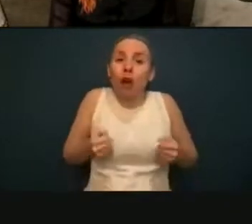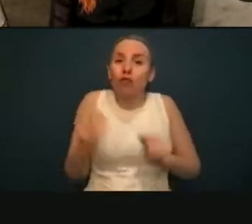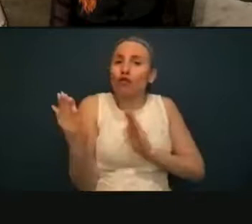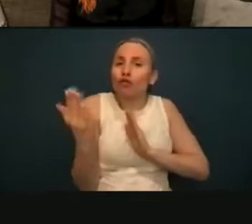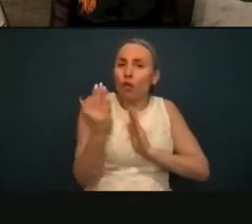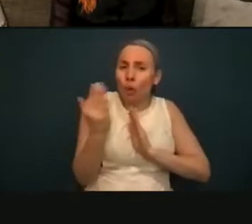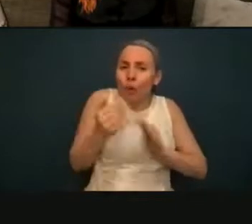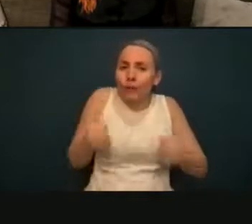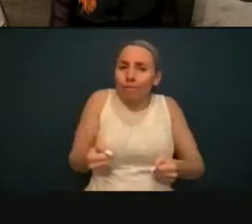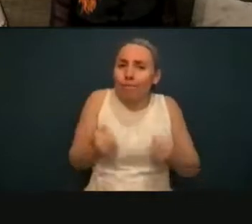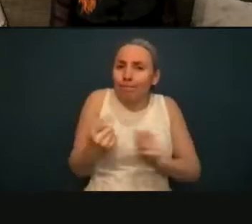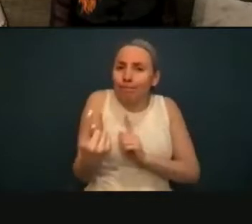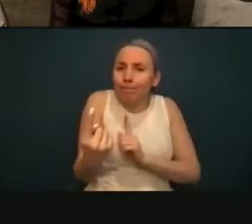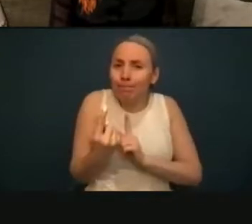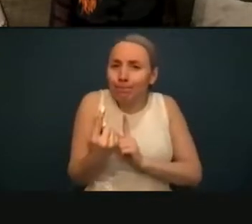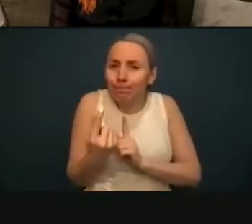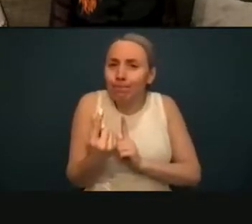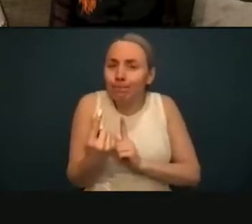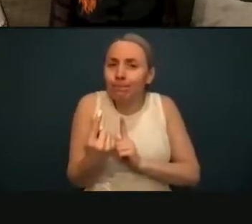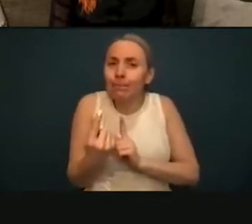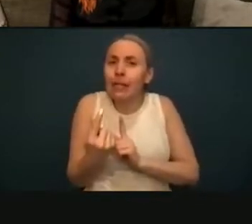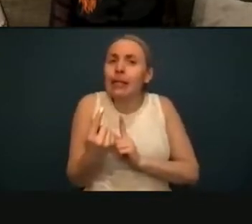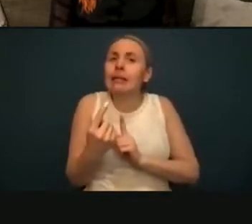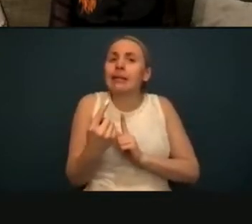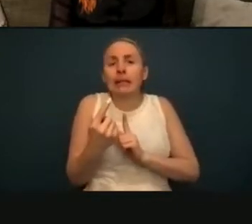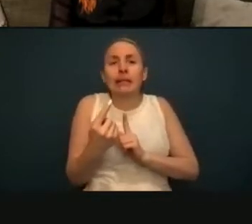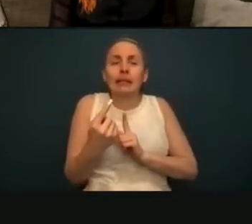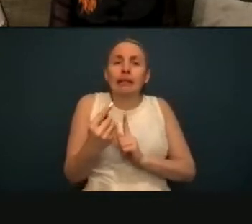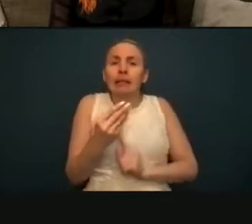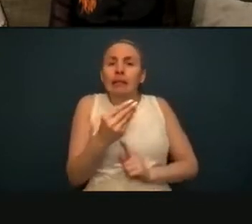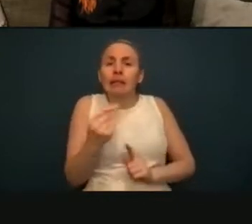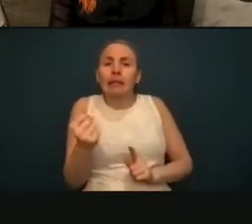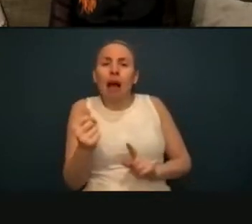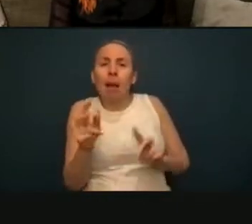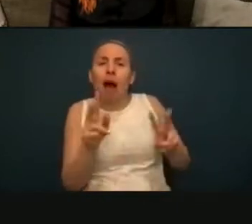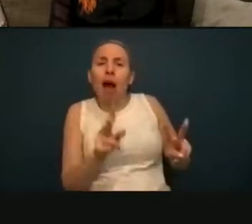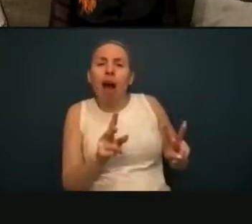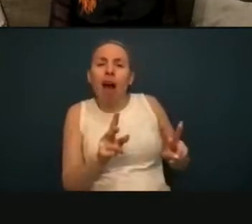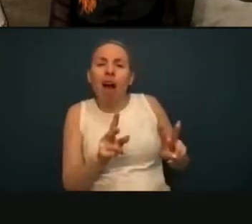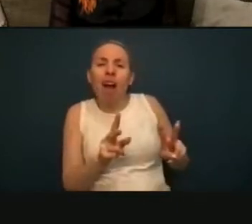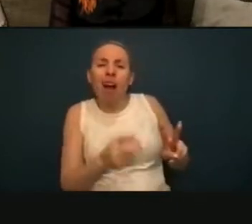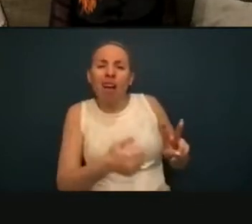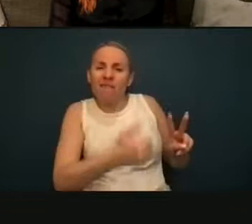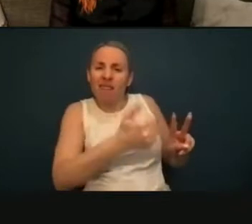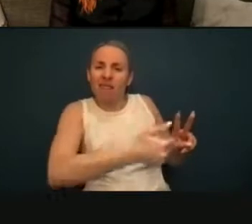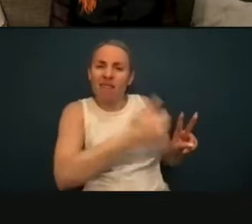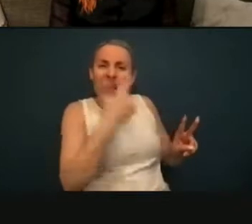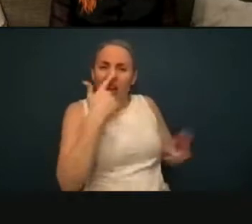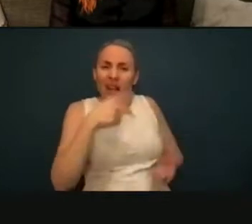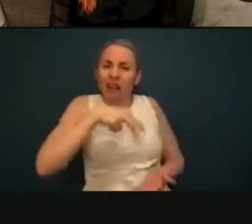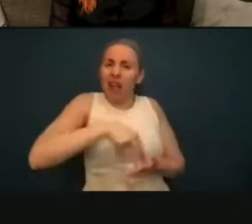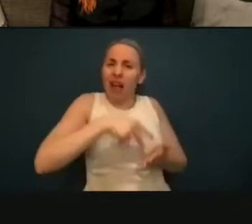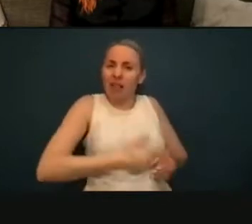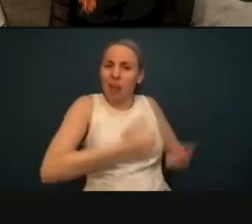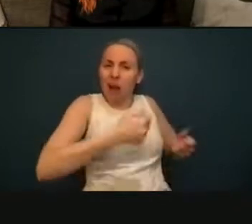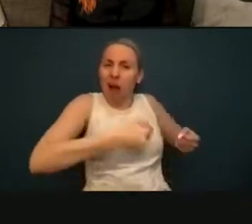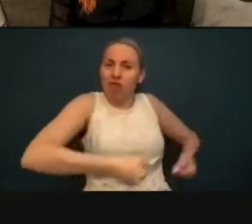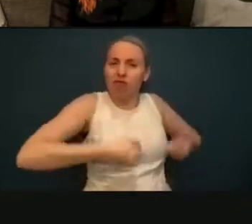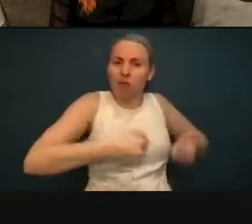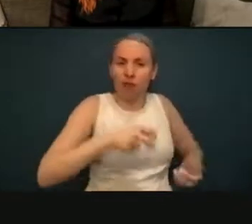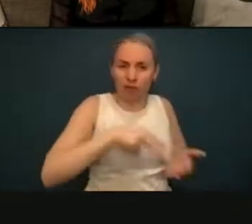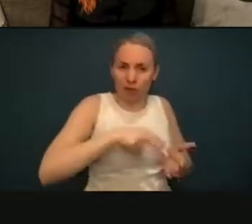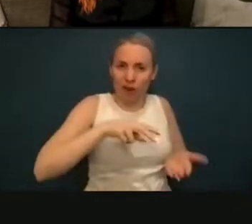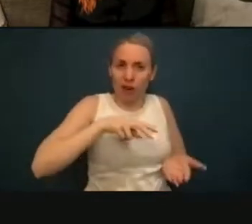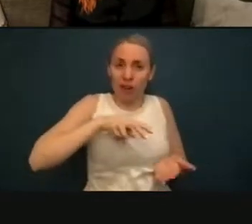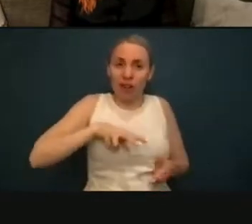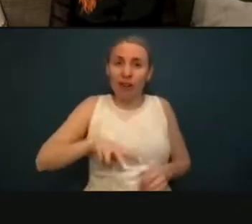of a little bit of a misconception that, you know, well, you can stand up on your crutches, so stairs are not going to be